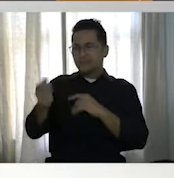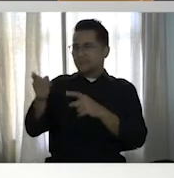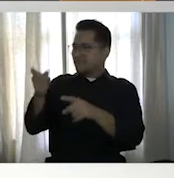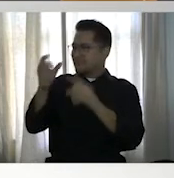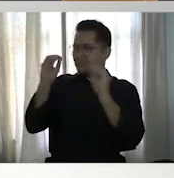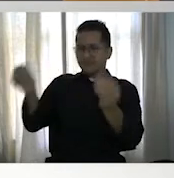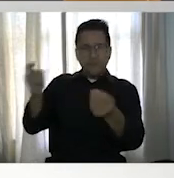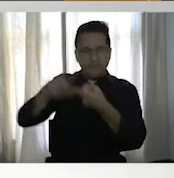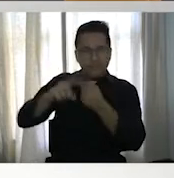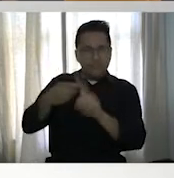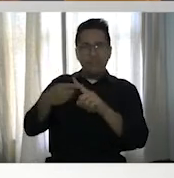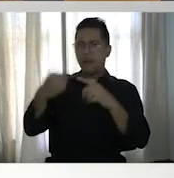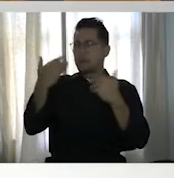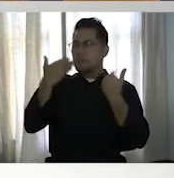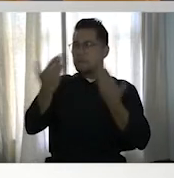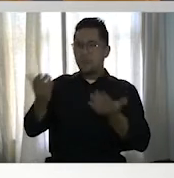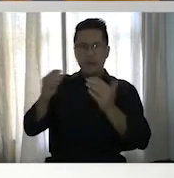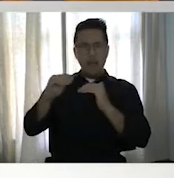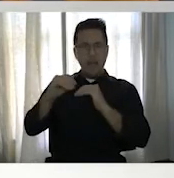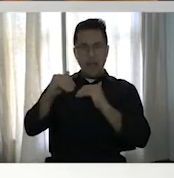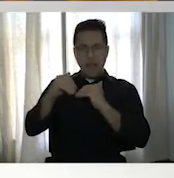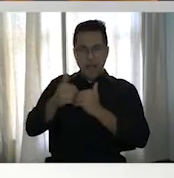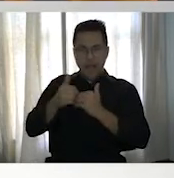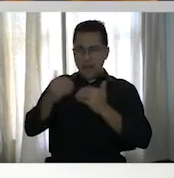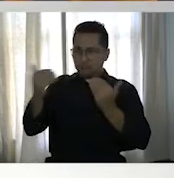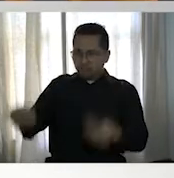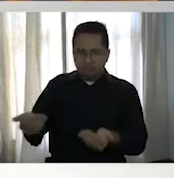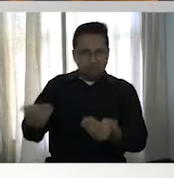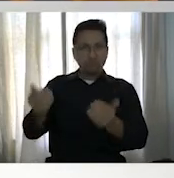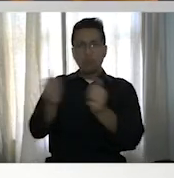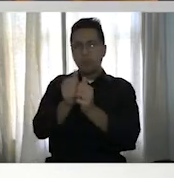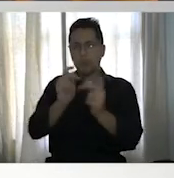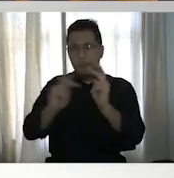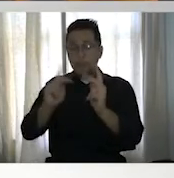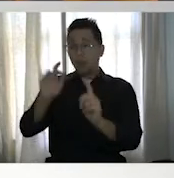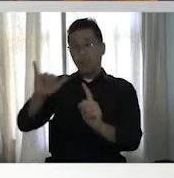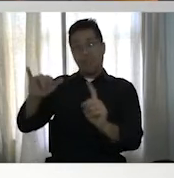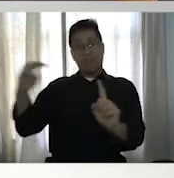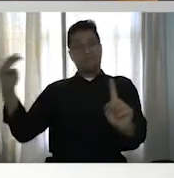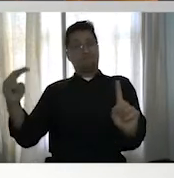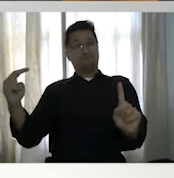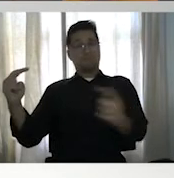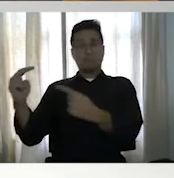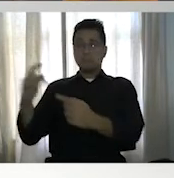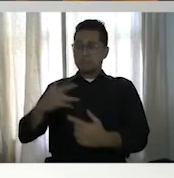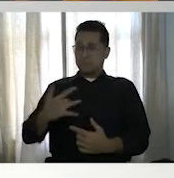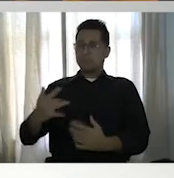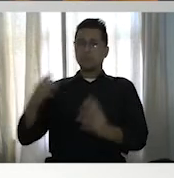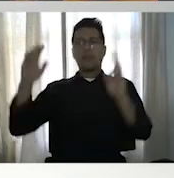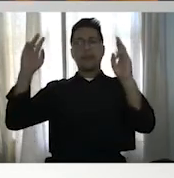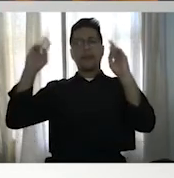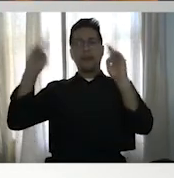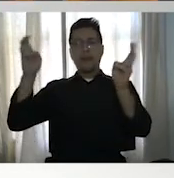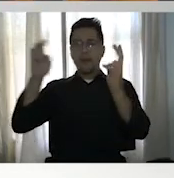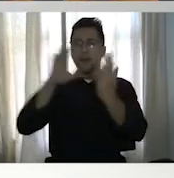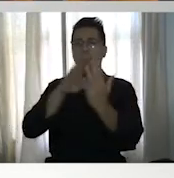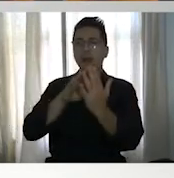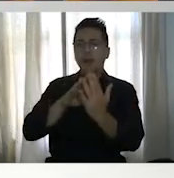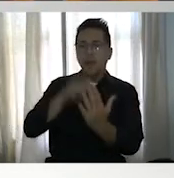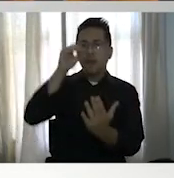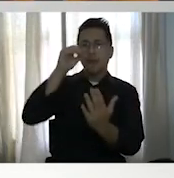along. And that view of social learning is usually learned rules